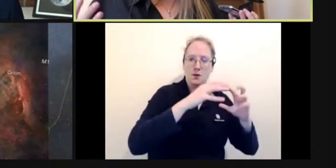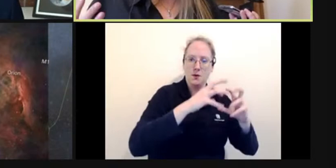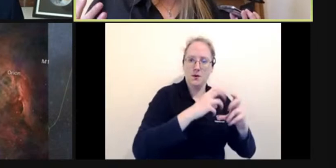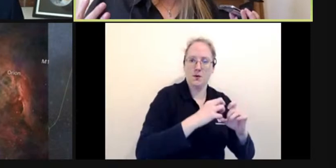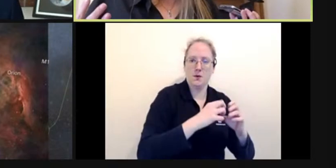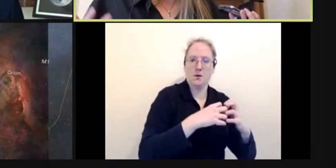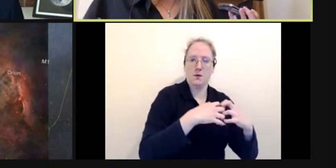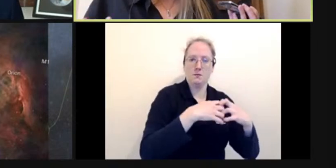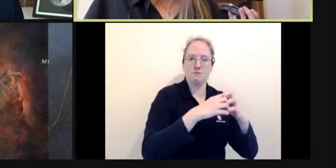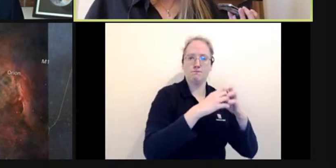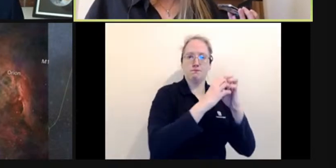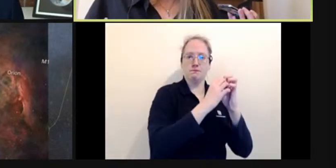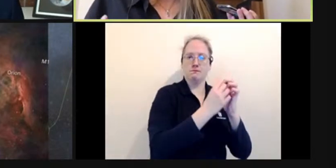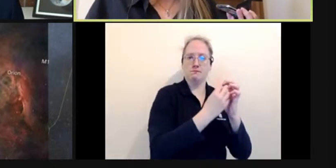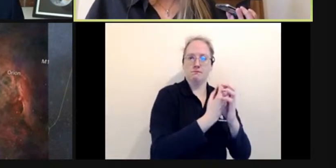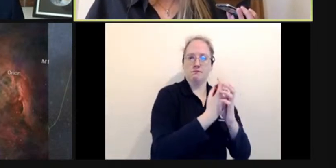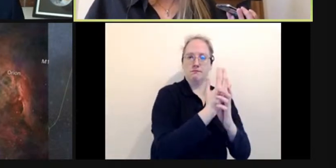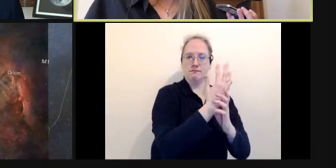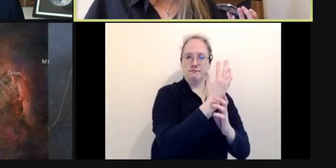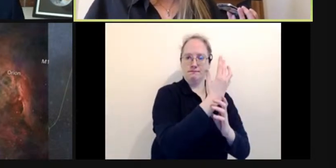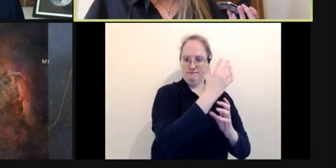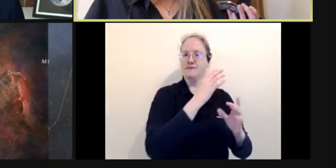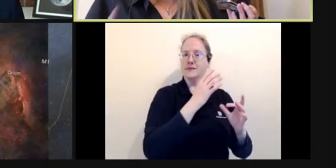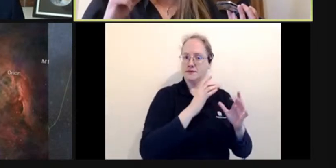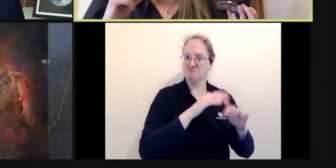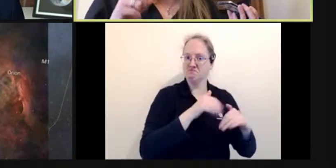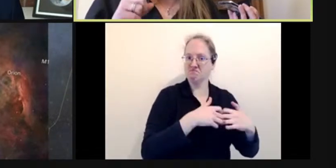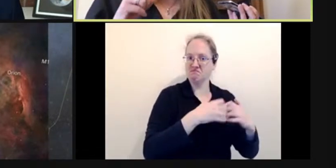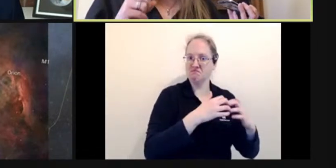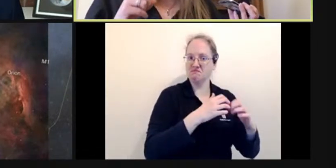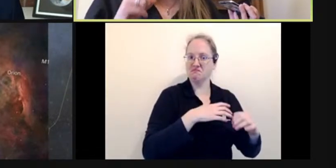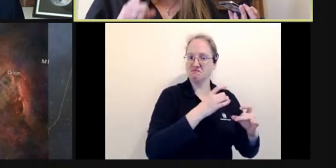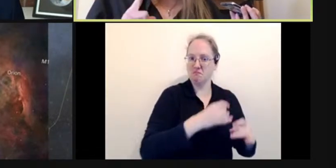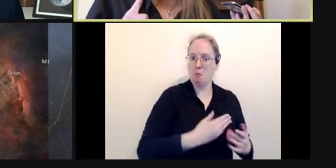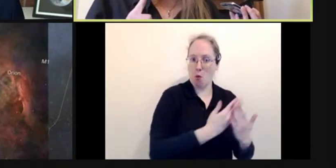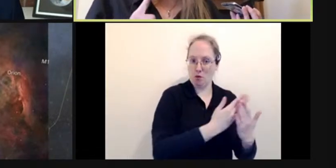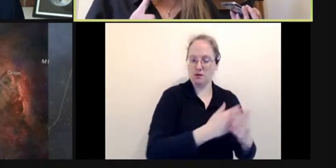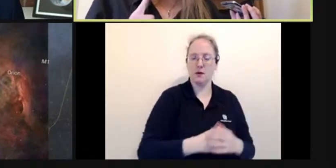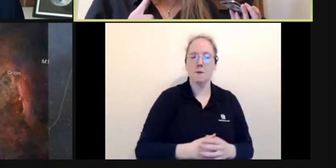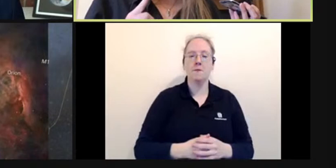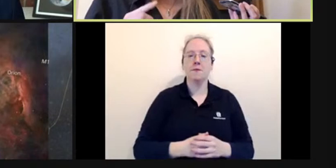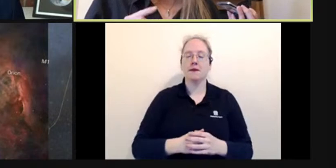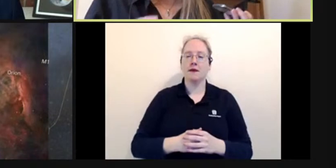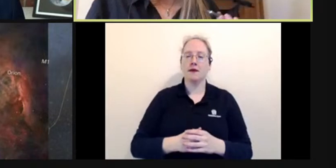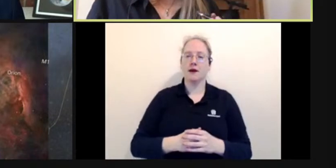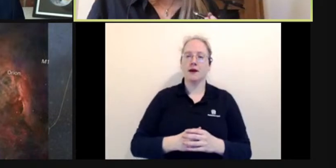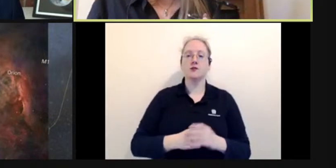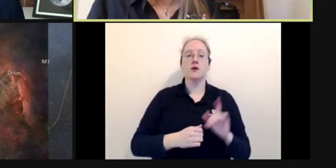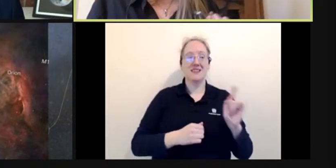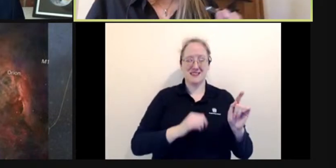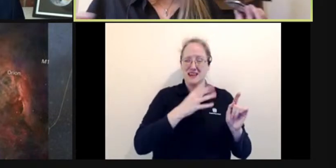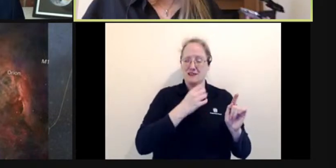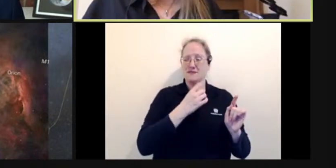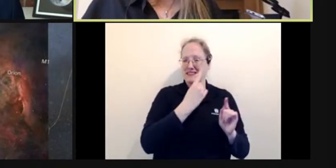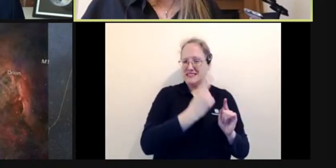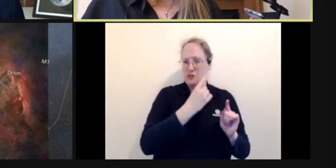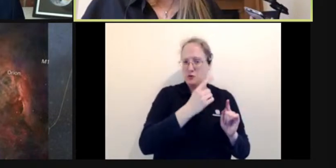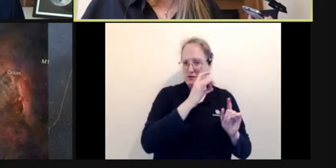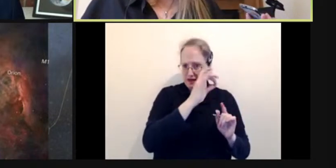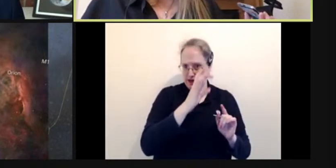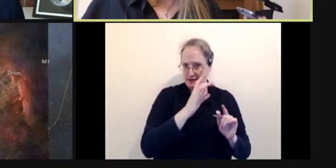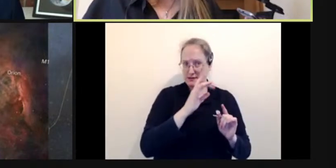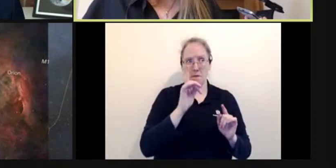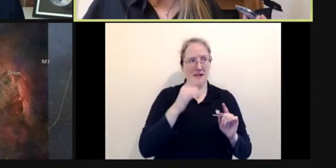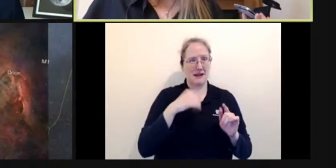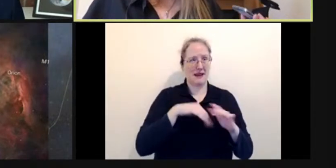are formed and what happens when they die. But these are just single stars. Now, our galaxy is made